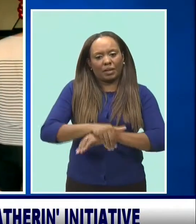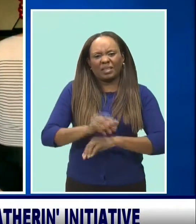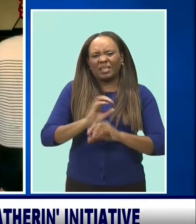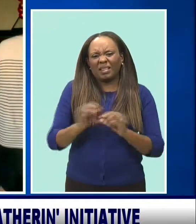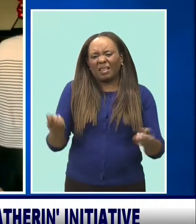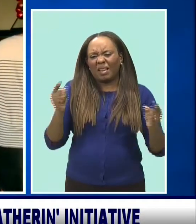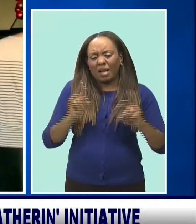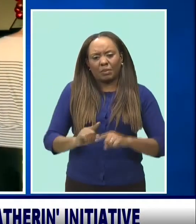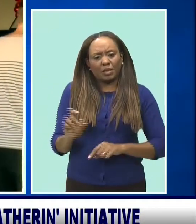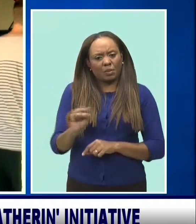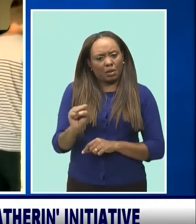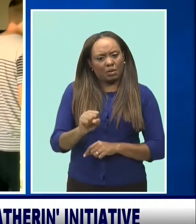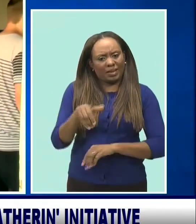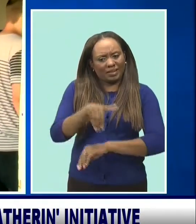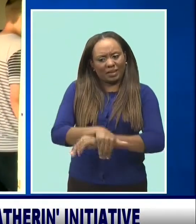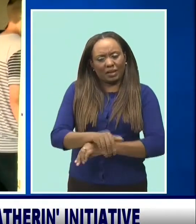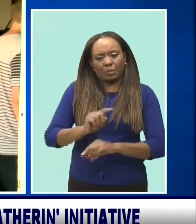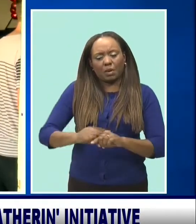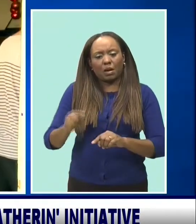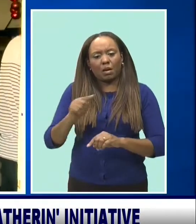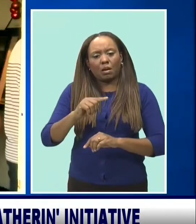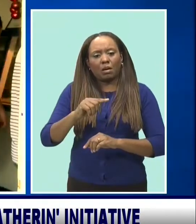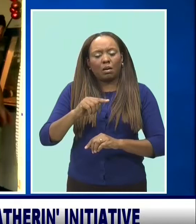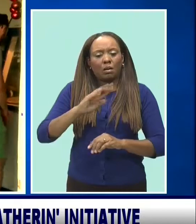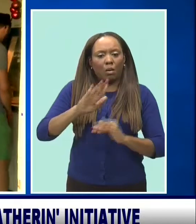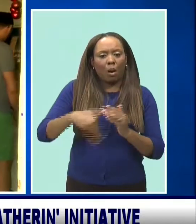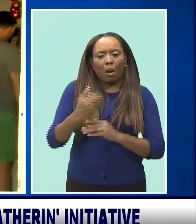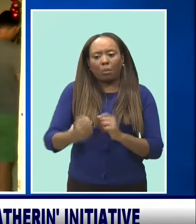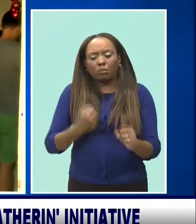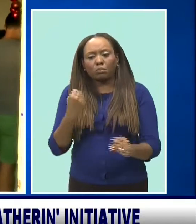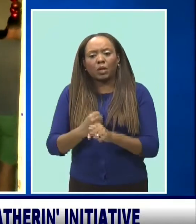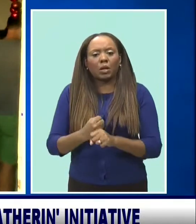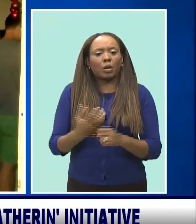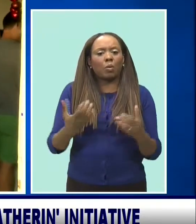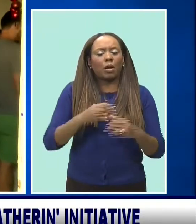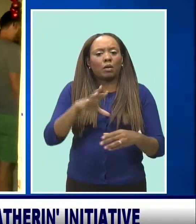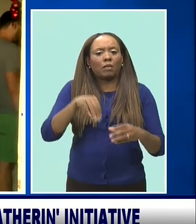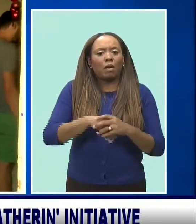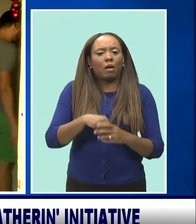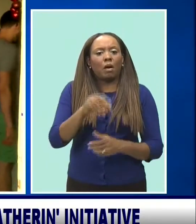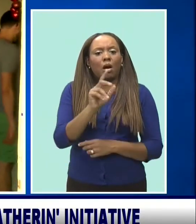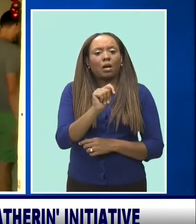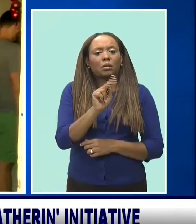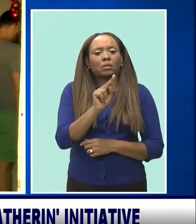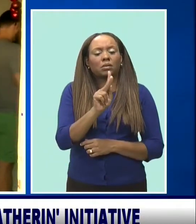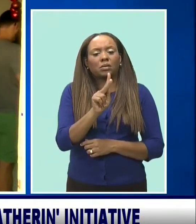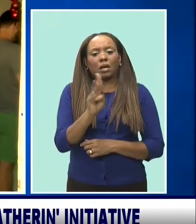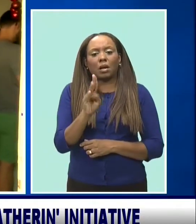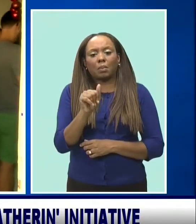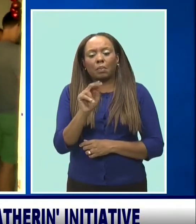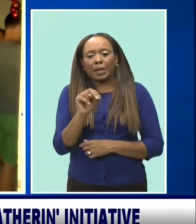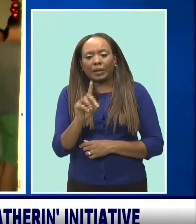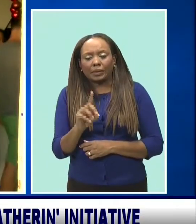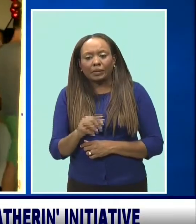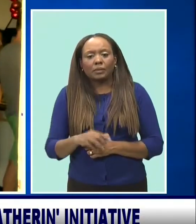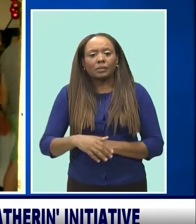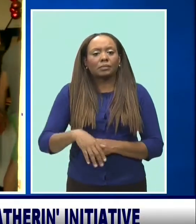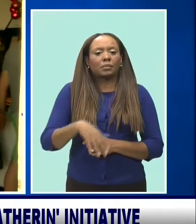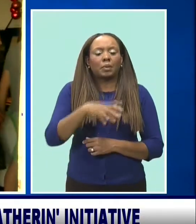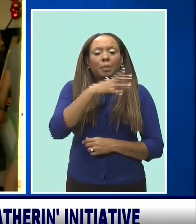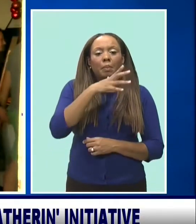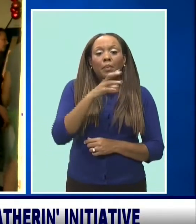round, the steel band. We try to do tuk band, Malisali, with Charles tuk band. And we do jazz. We do jazz